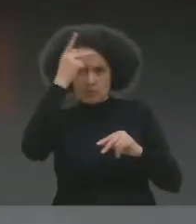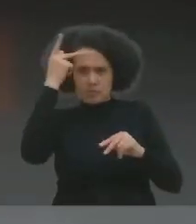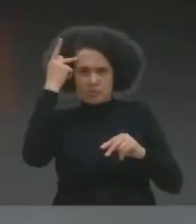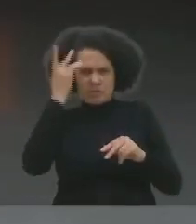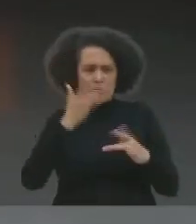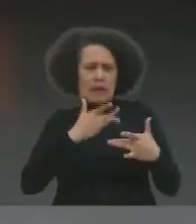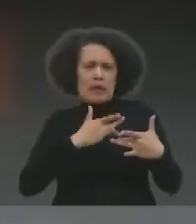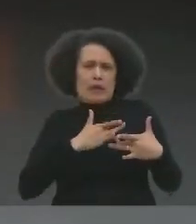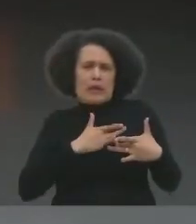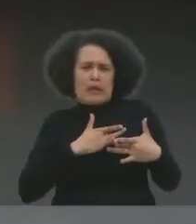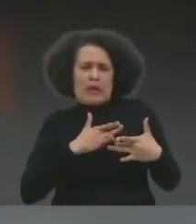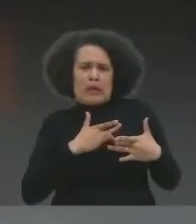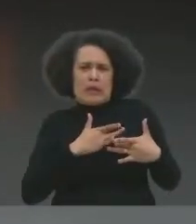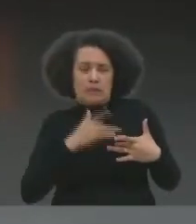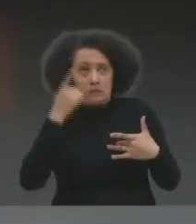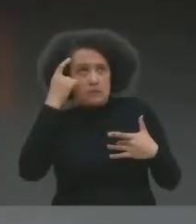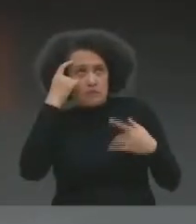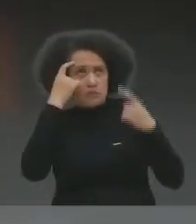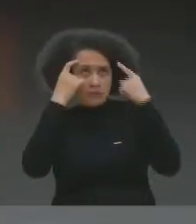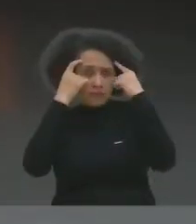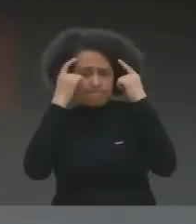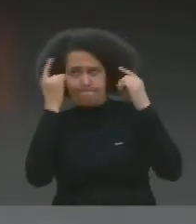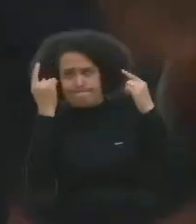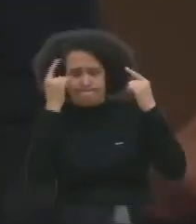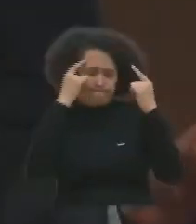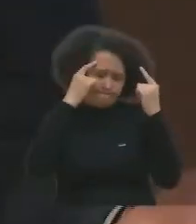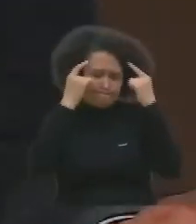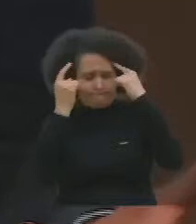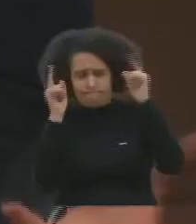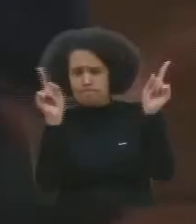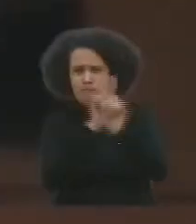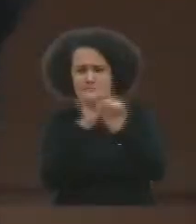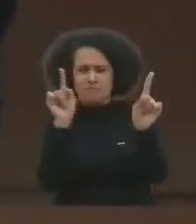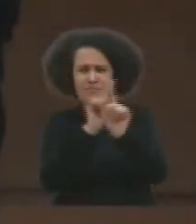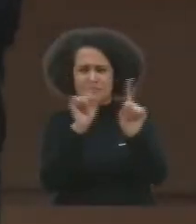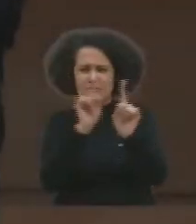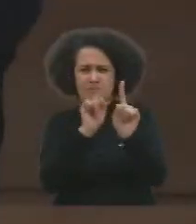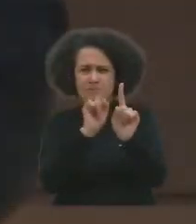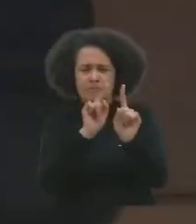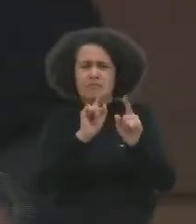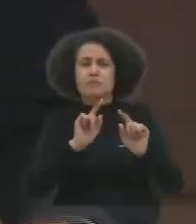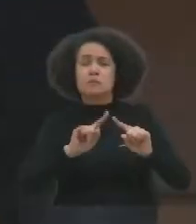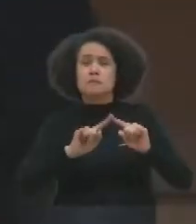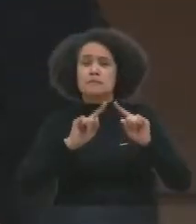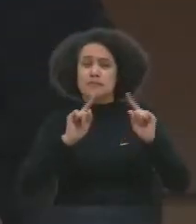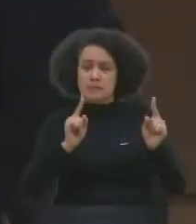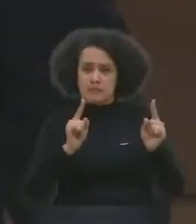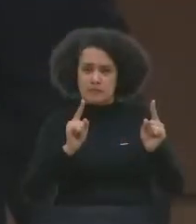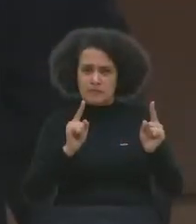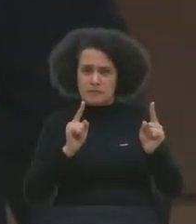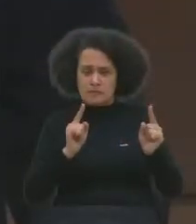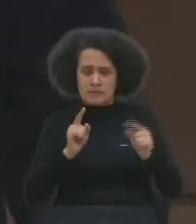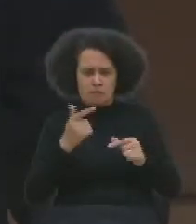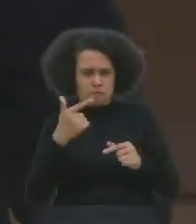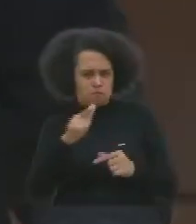dubiedade, de duas mentalidades. Don't have one mind in the world and the other thinking you have it in heaven. Não tenha uma mente no